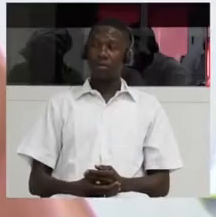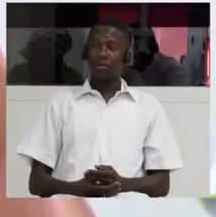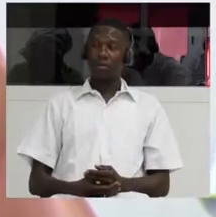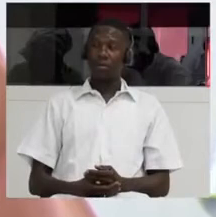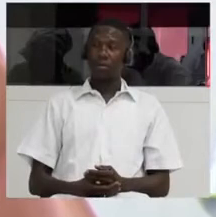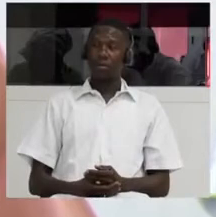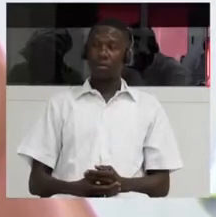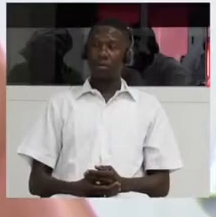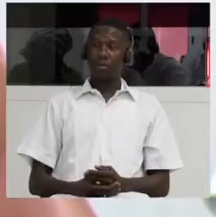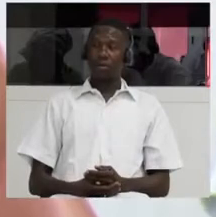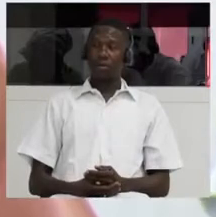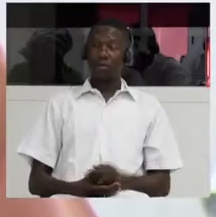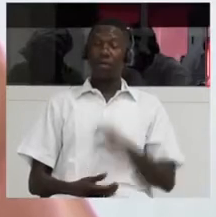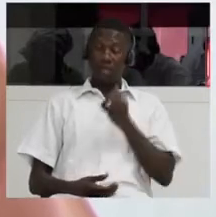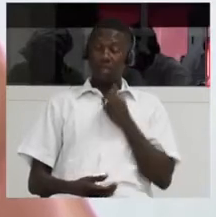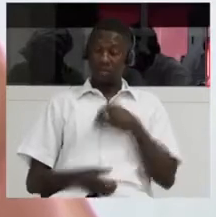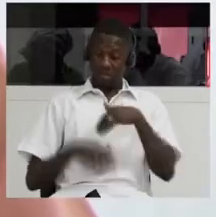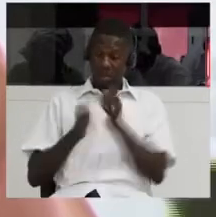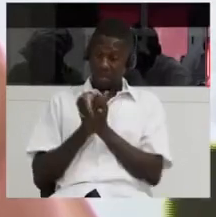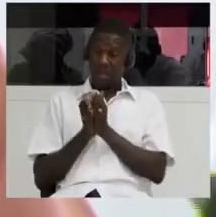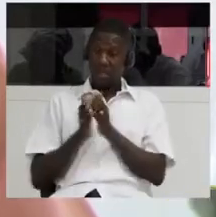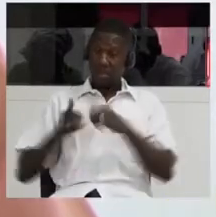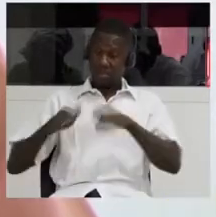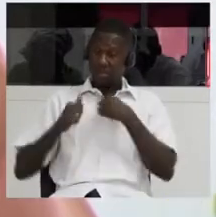on, because I was around